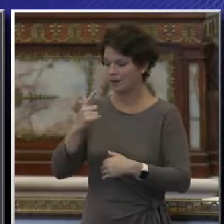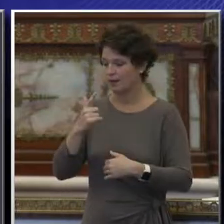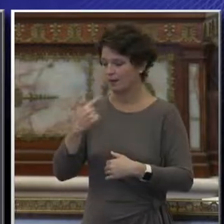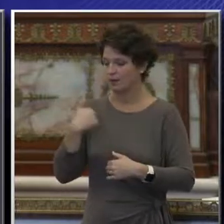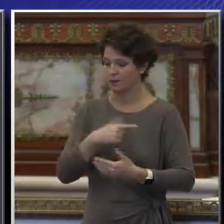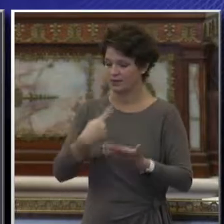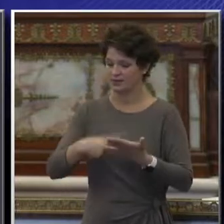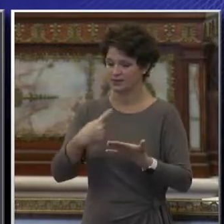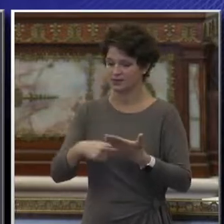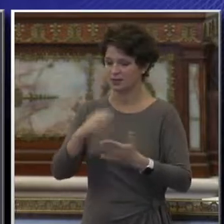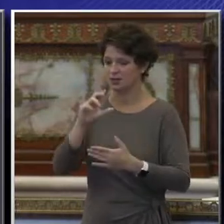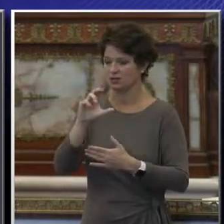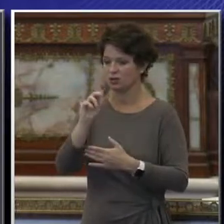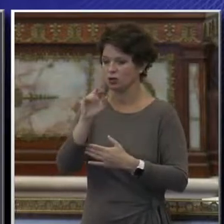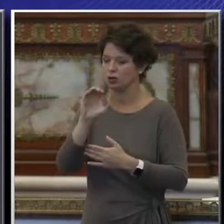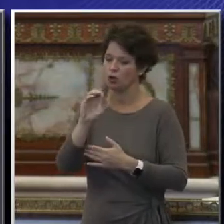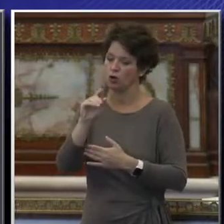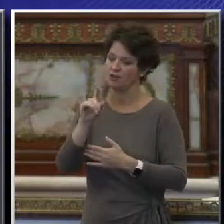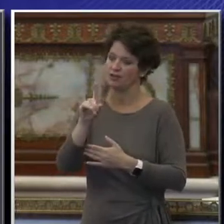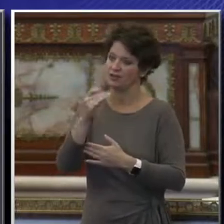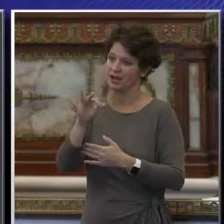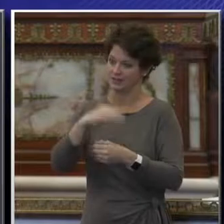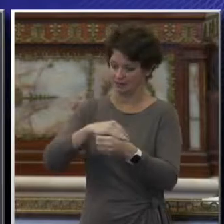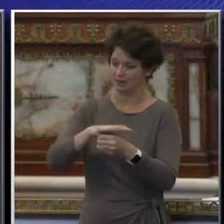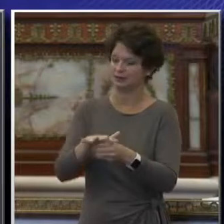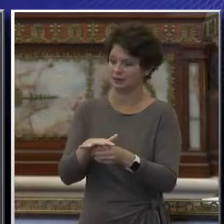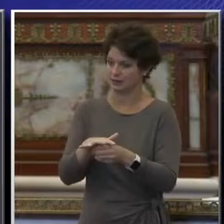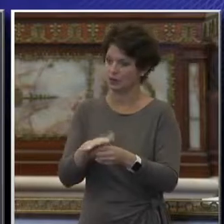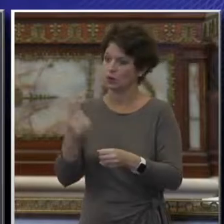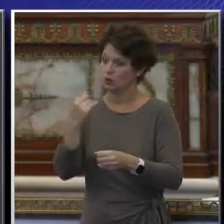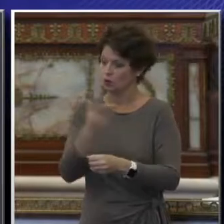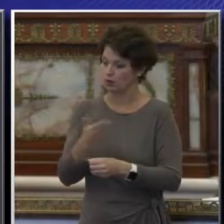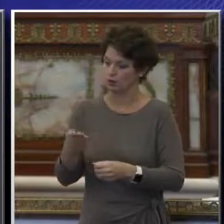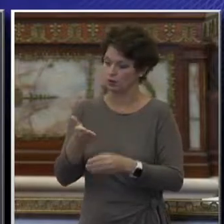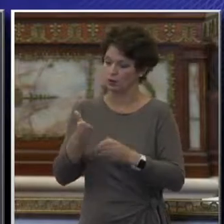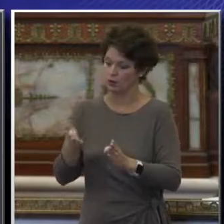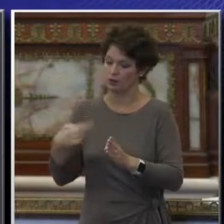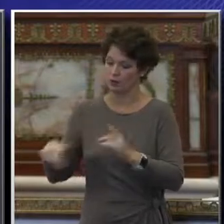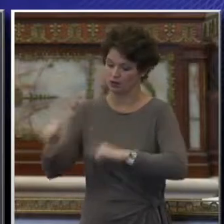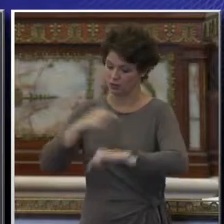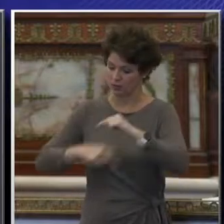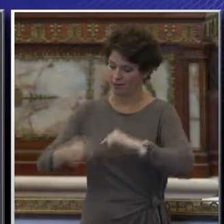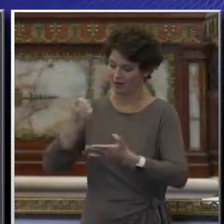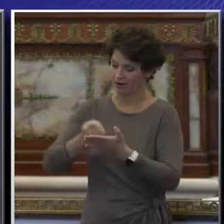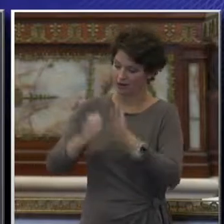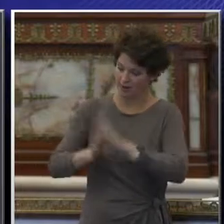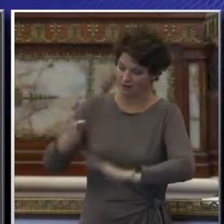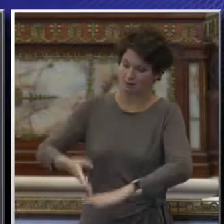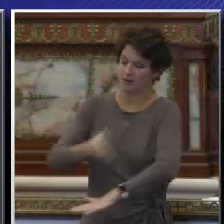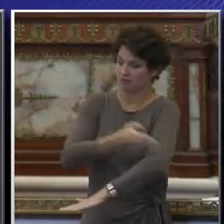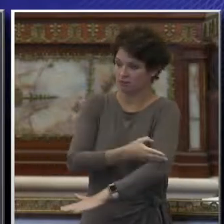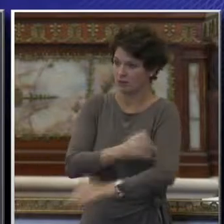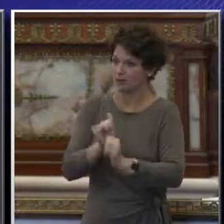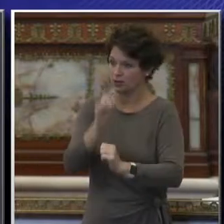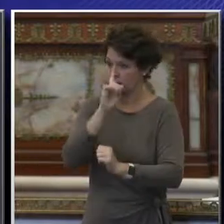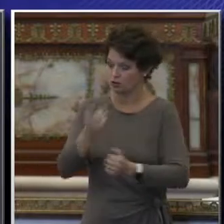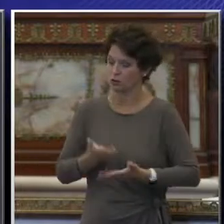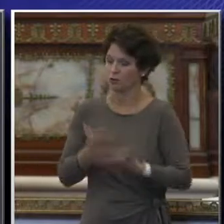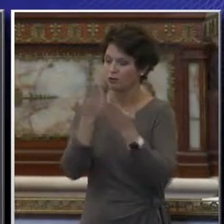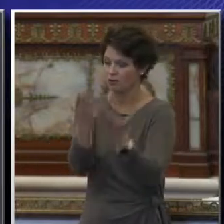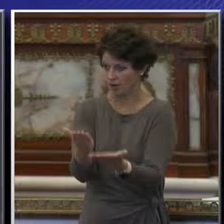the issue of COVID-19, one of the ways that we're going to come back in terms of our economy is making sure that we're